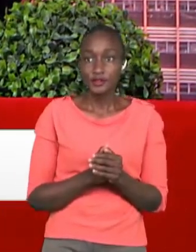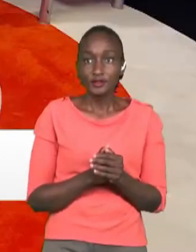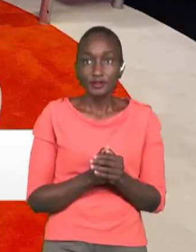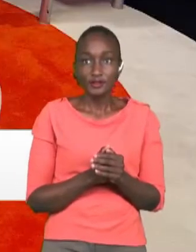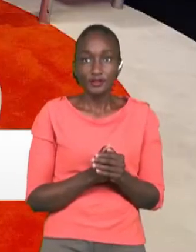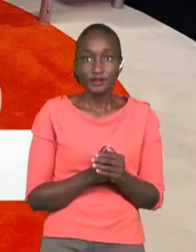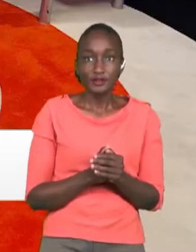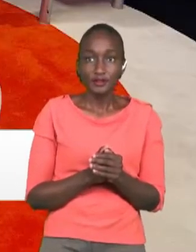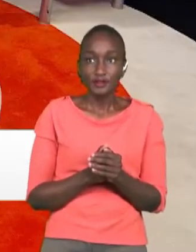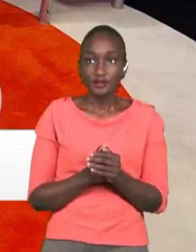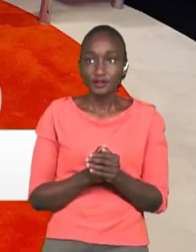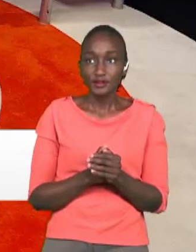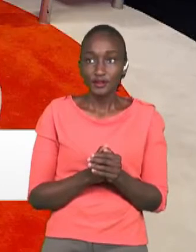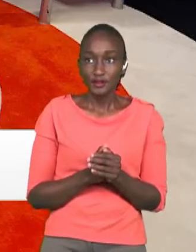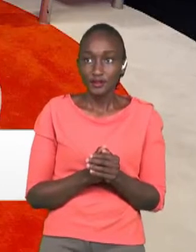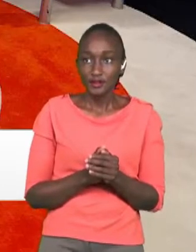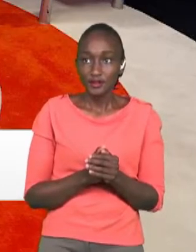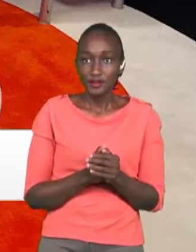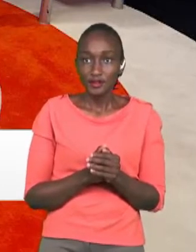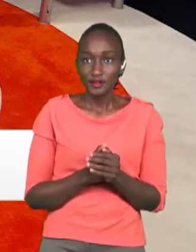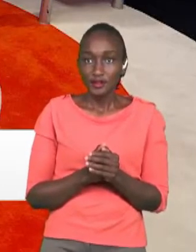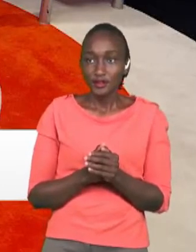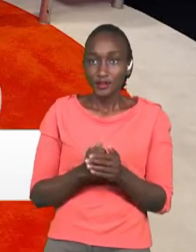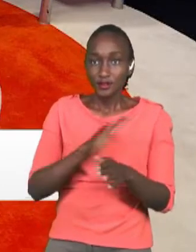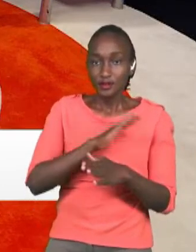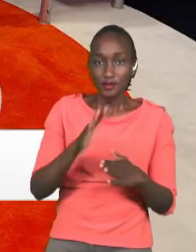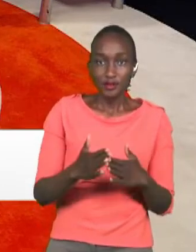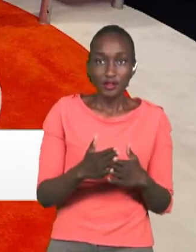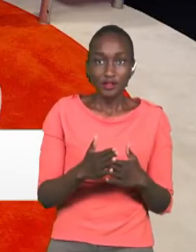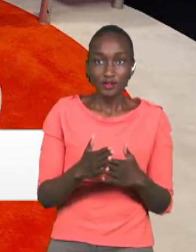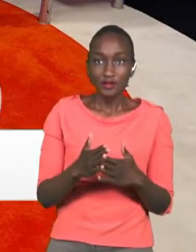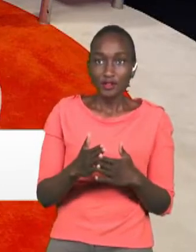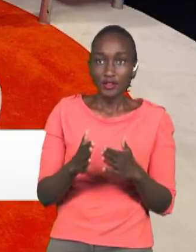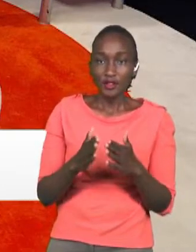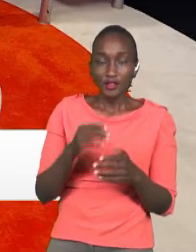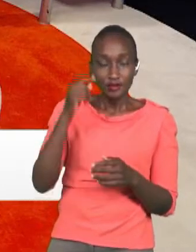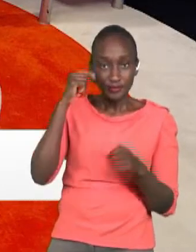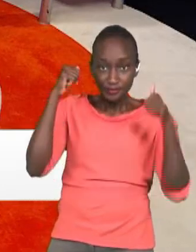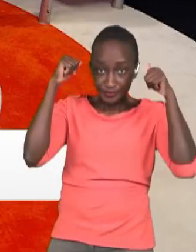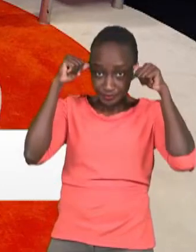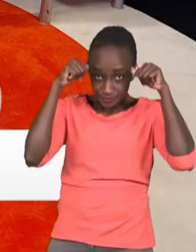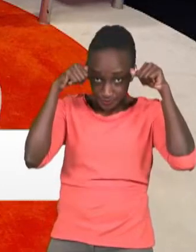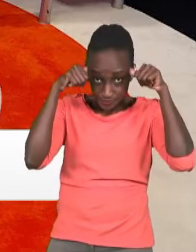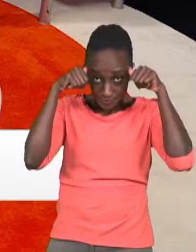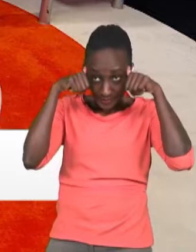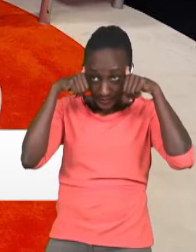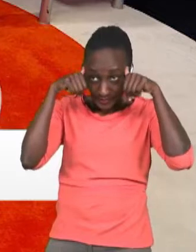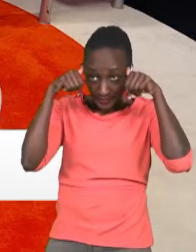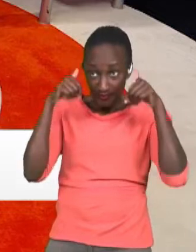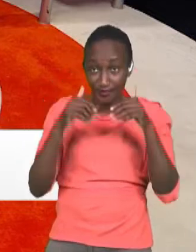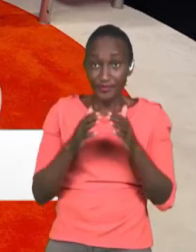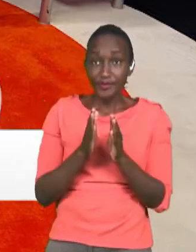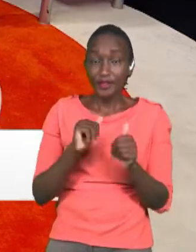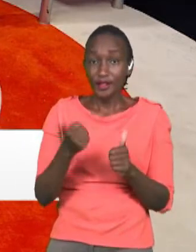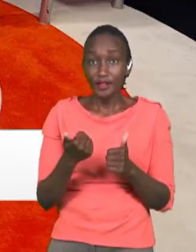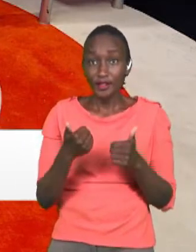I can do a demo actually. You have to cover. Mm-hmm. You have to cover your ear with the thumbs, mm-hmm. the finger, yeah. one finger covering your eye,